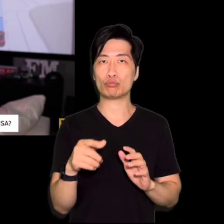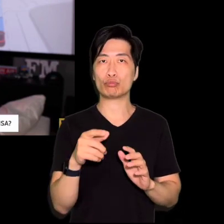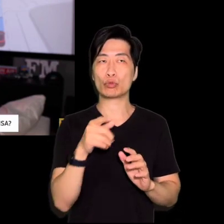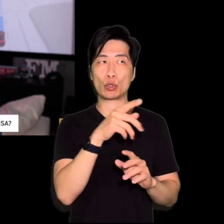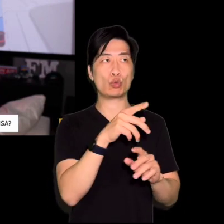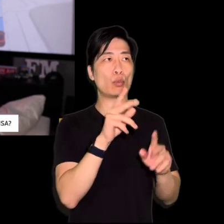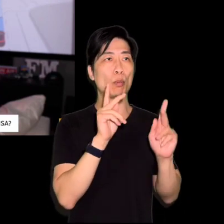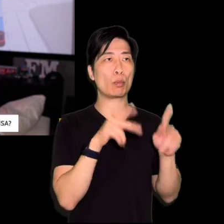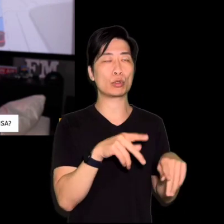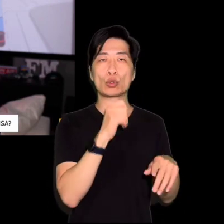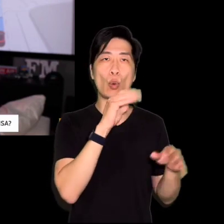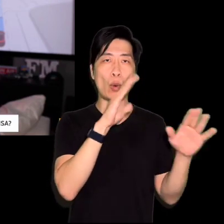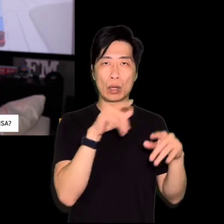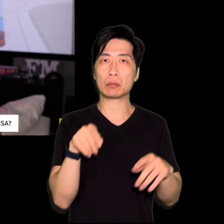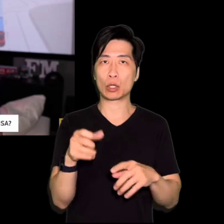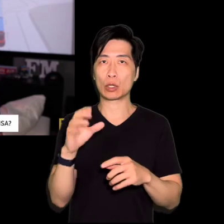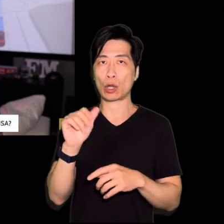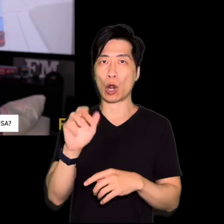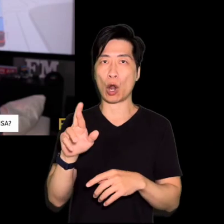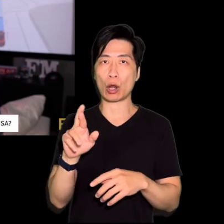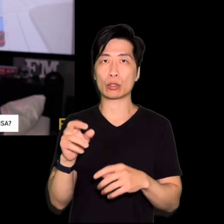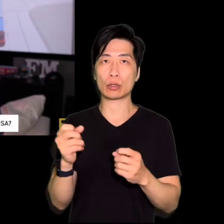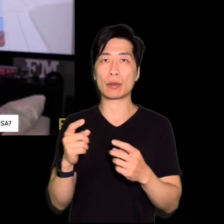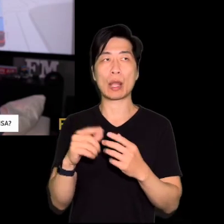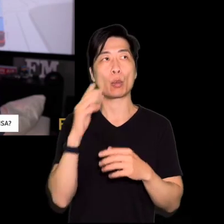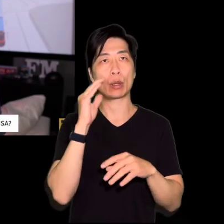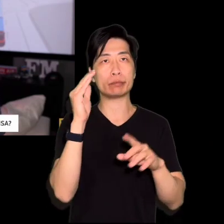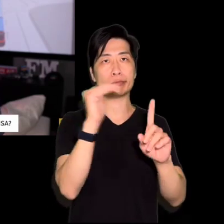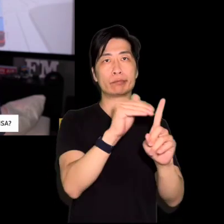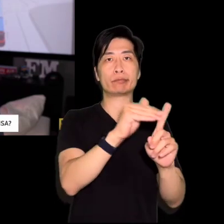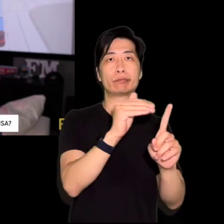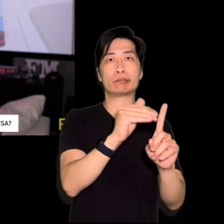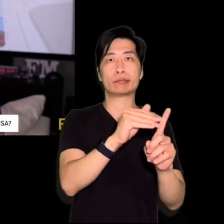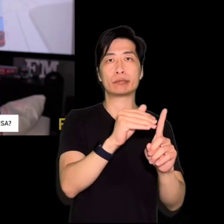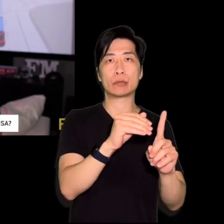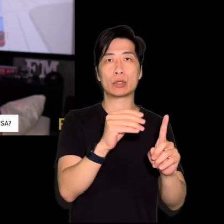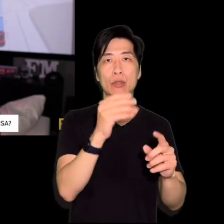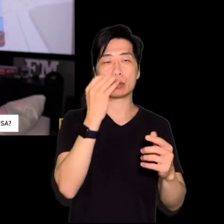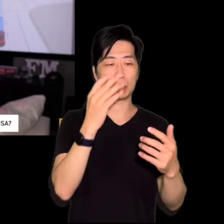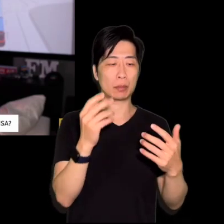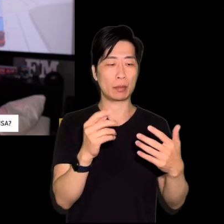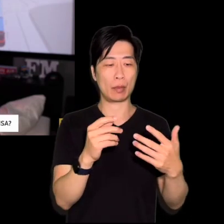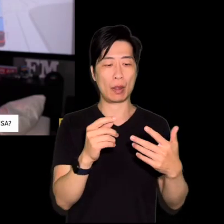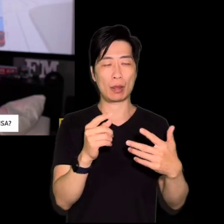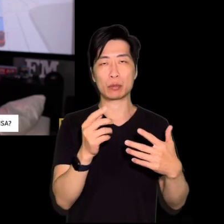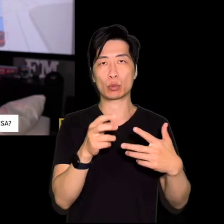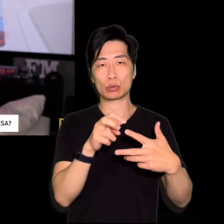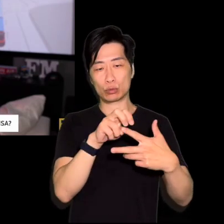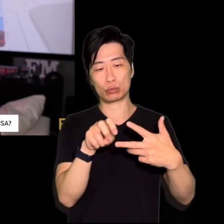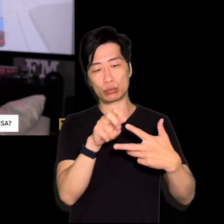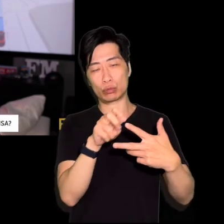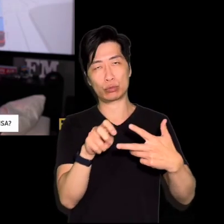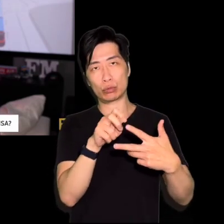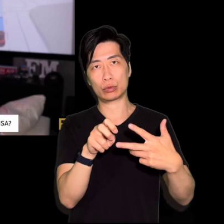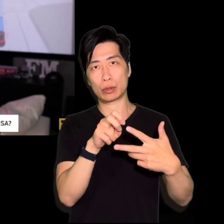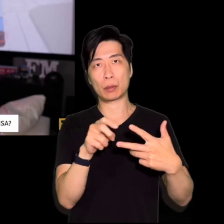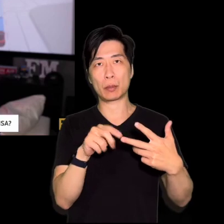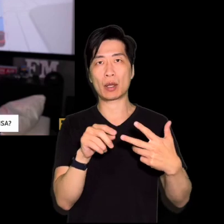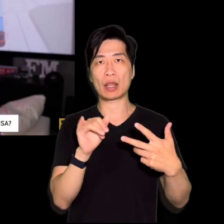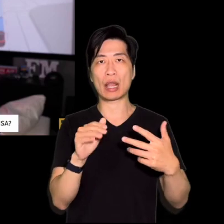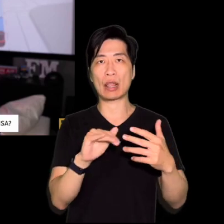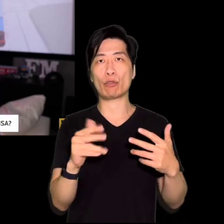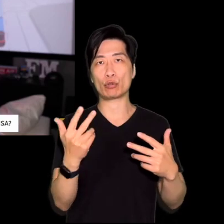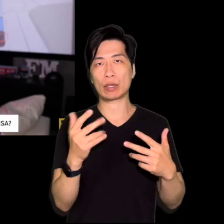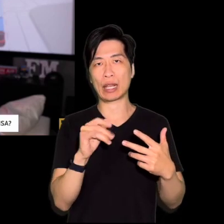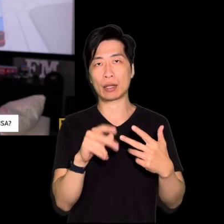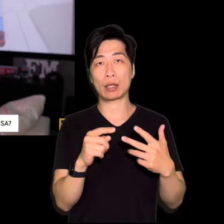hey, I got this, you don't worry about it. And then it will tell you, hey, you need to take over. So it will switch between level 2 and level 3 from time to time. Think